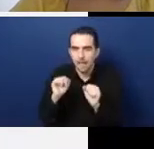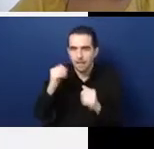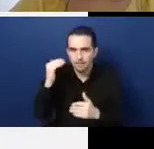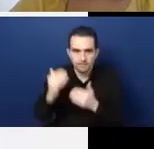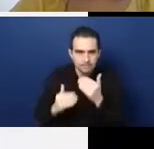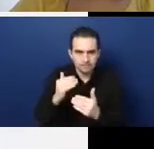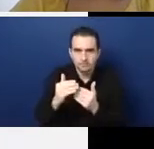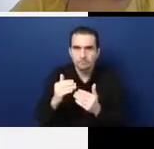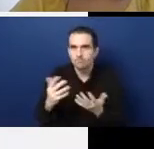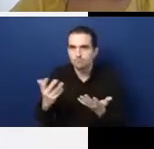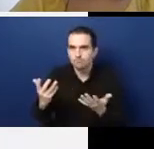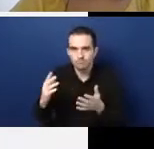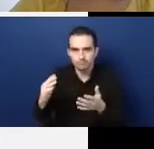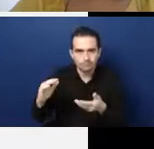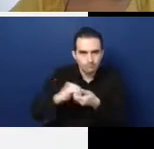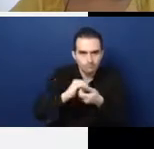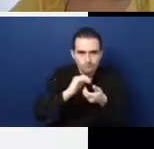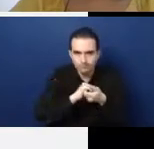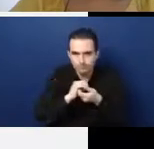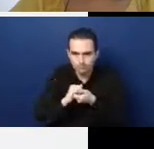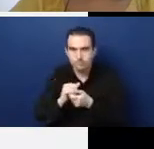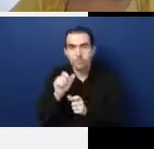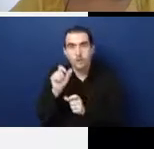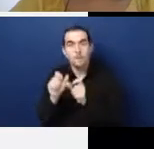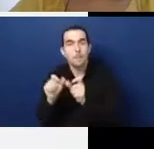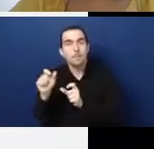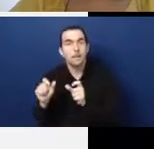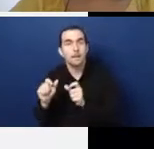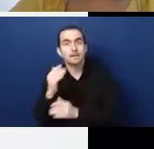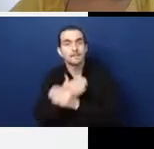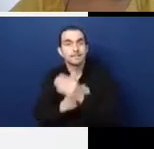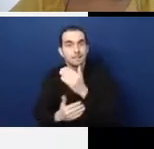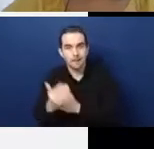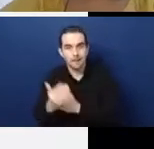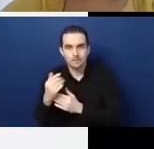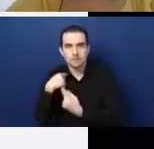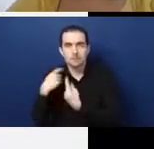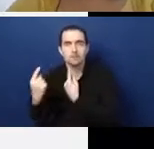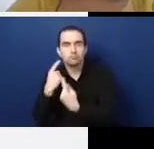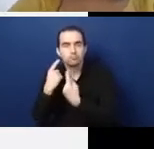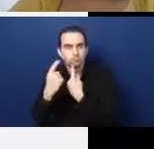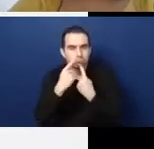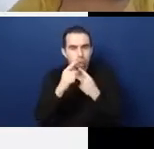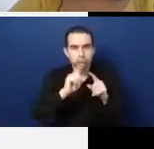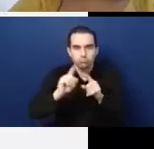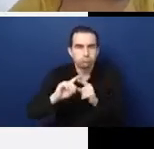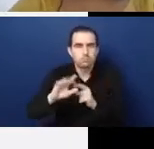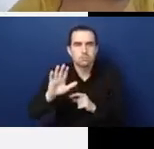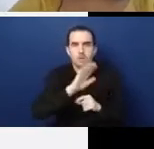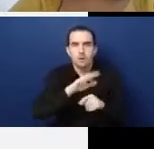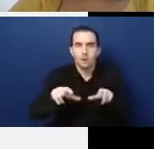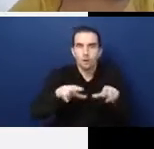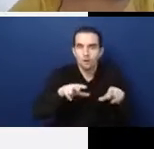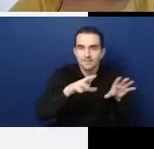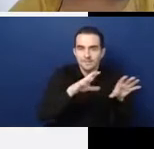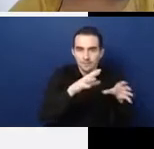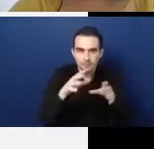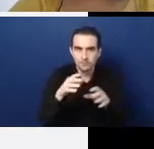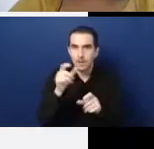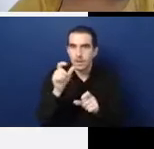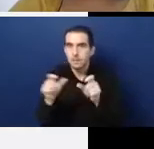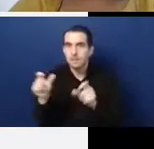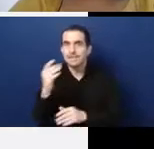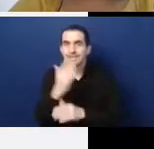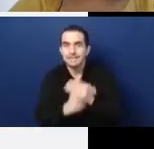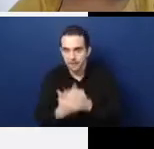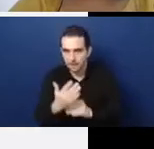our program. And even in our safeguarding mechanisms, we try to make sure that whatever we are doing, for example,